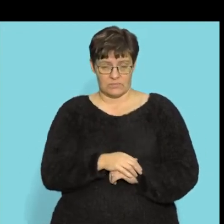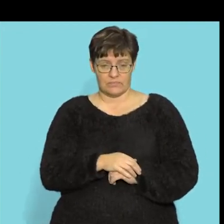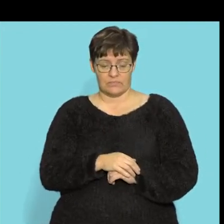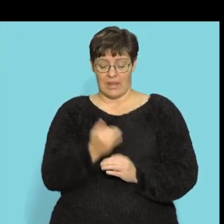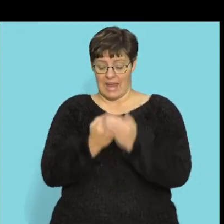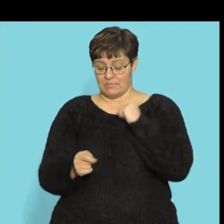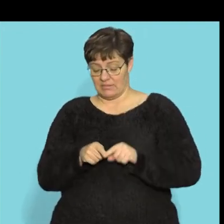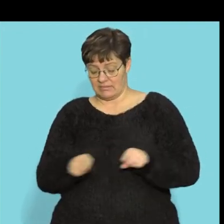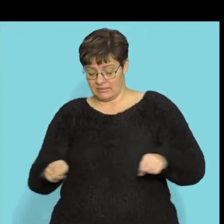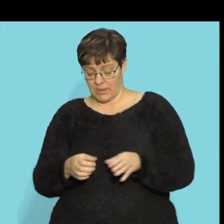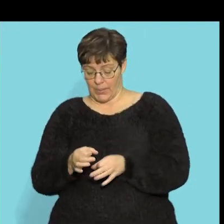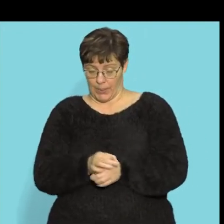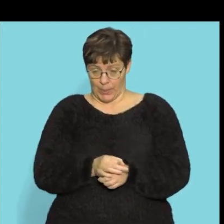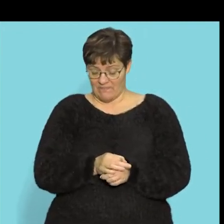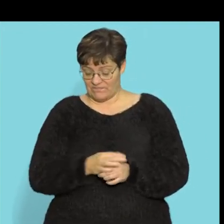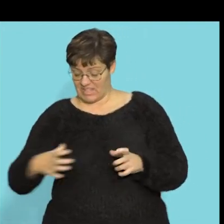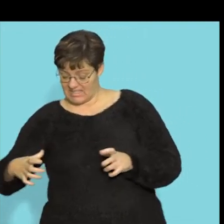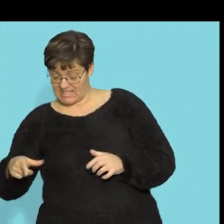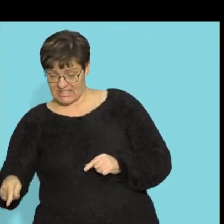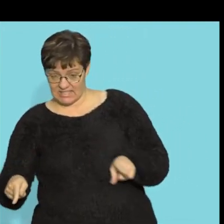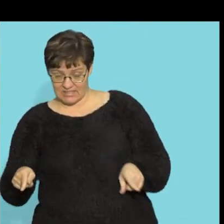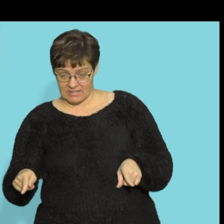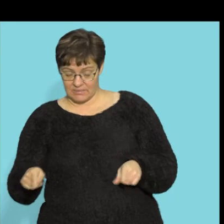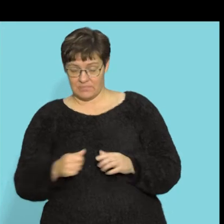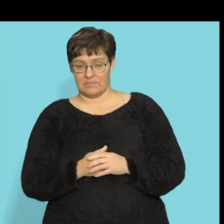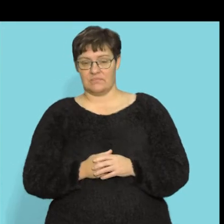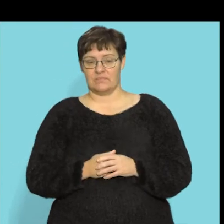our independent variable, okay?